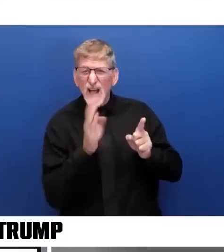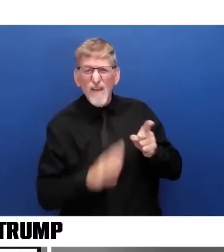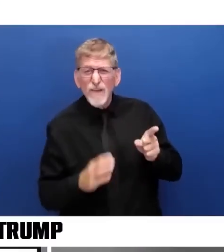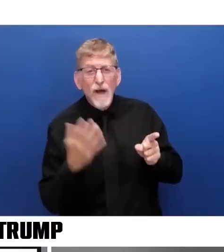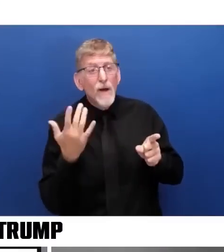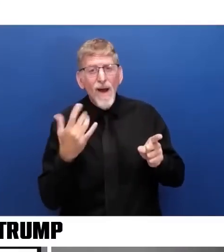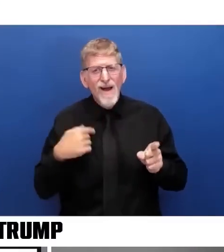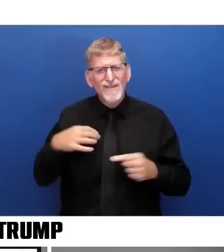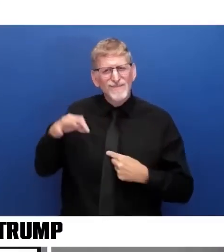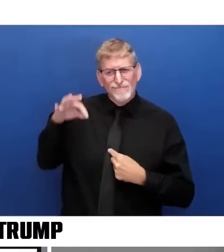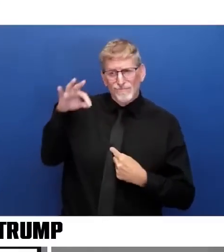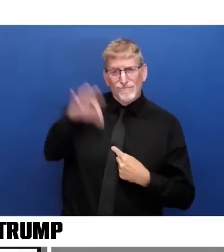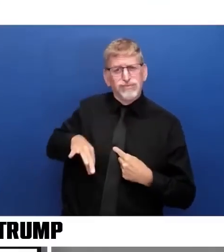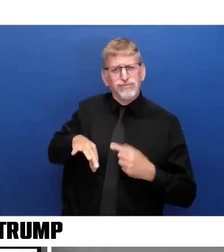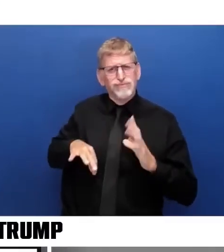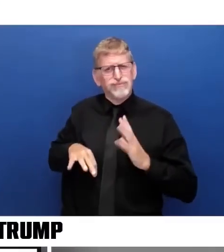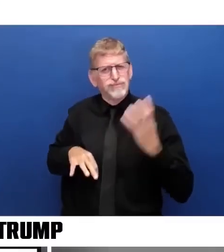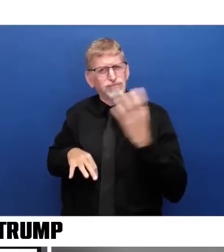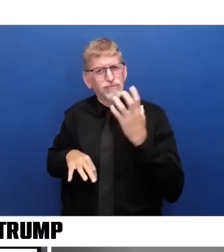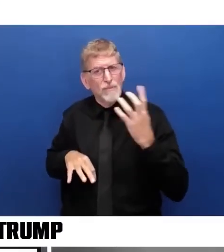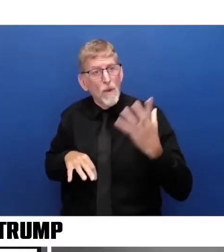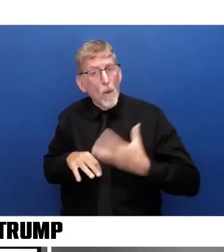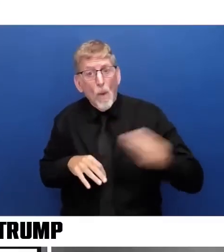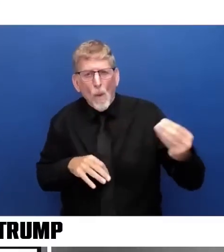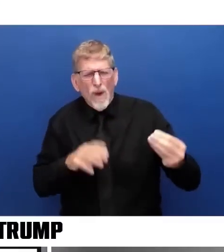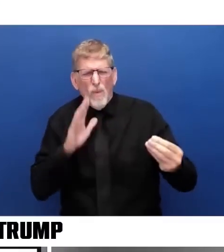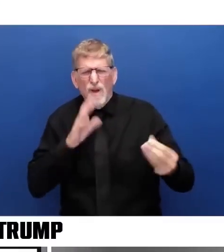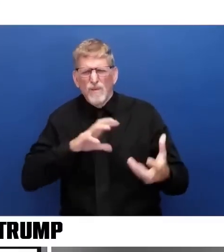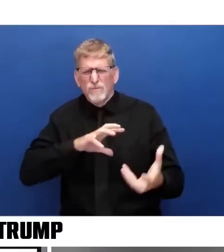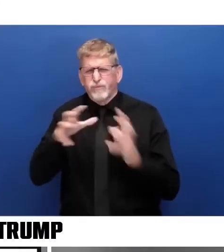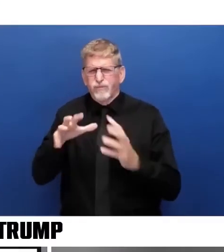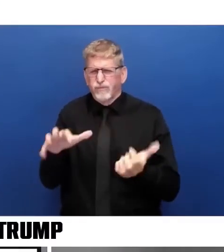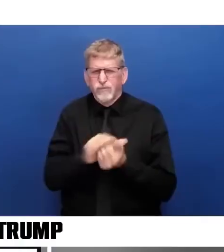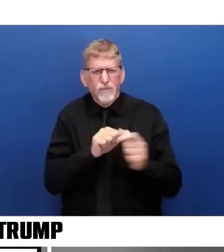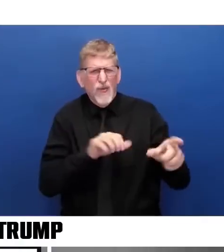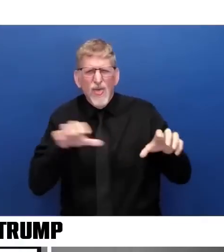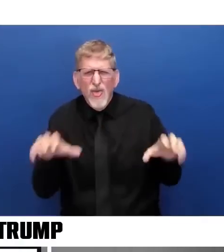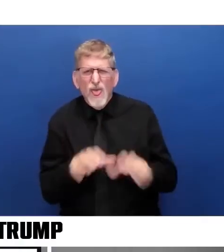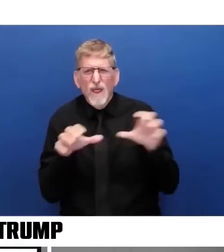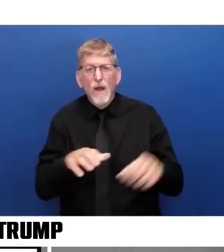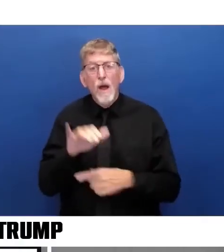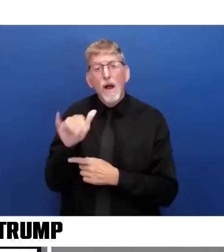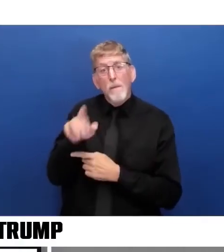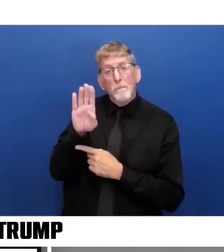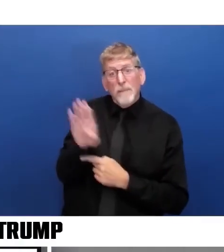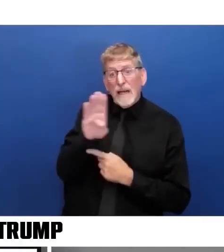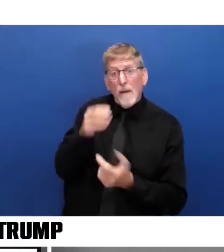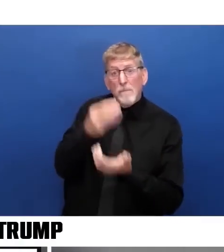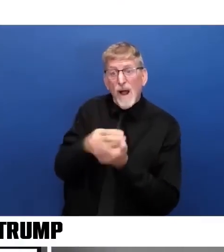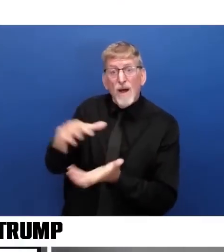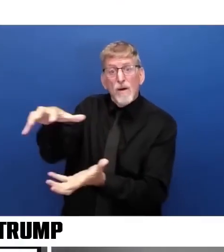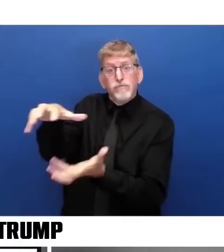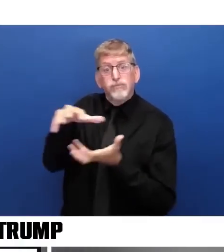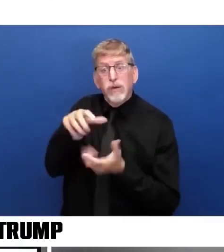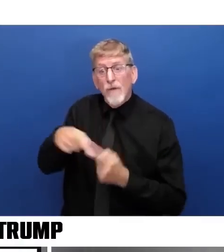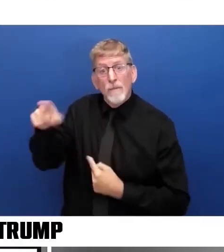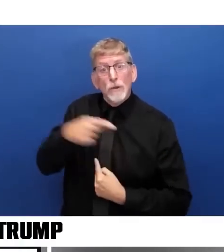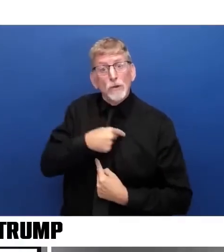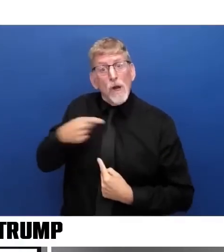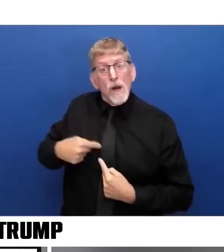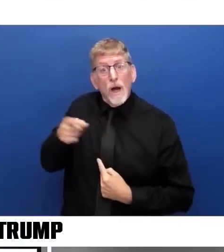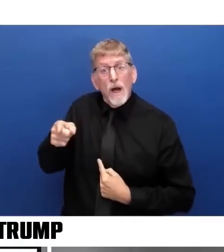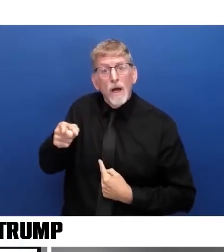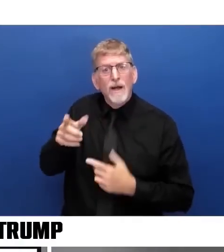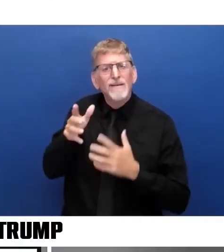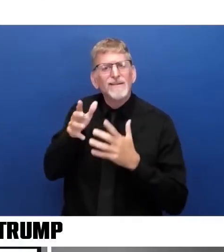totally destroy everything that they've set out to do. They're taking in billions of dollars from China and other places. They've left the tariffs on. When I had